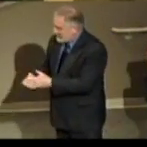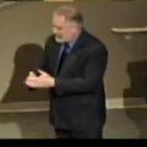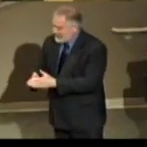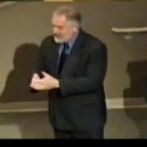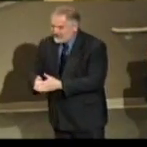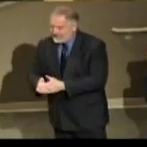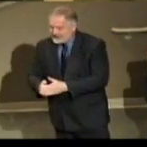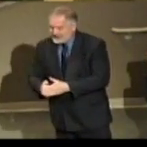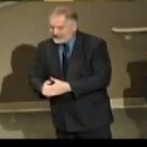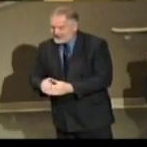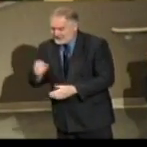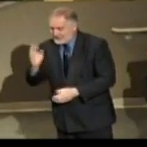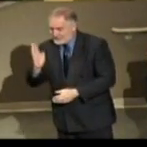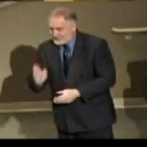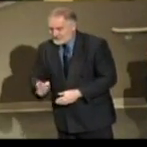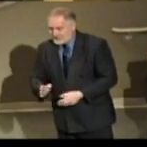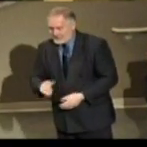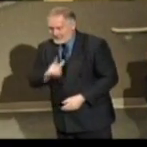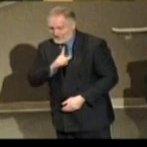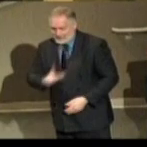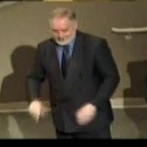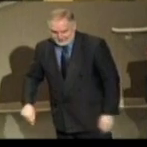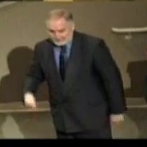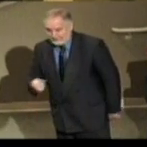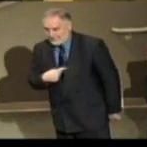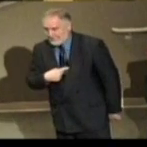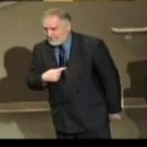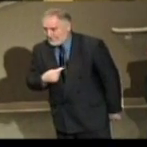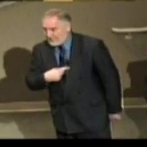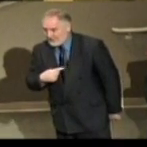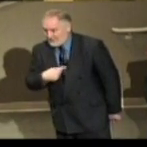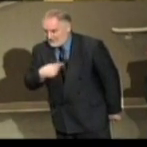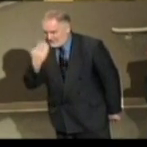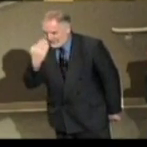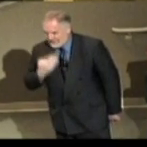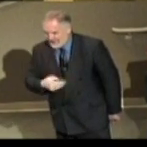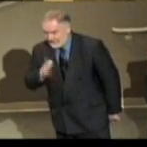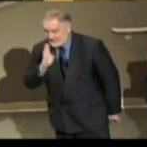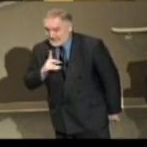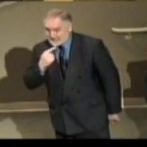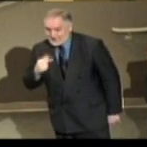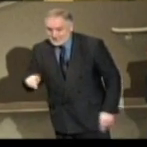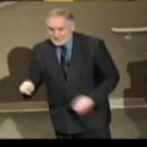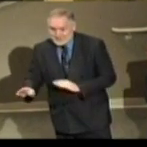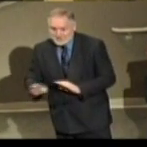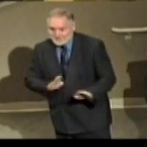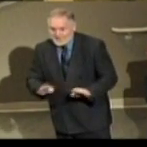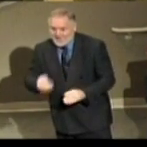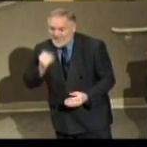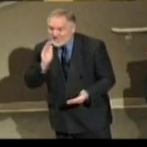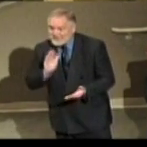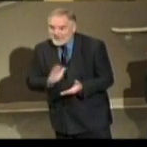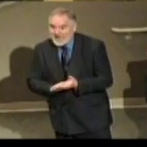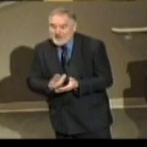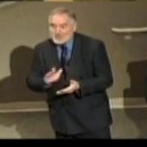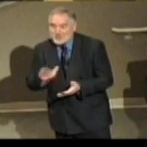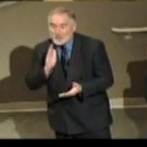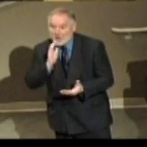platform. And man, the Lord spoke to my heart. And God said, you just treated Gloria Ann like trash.